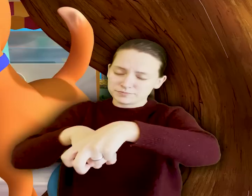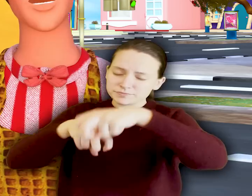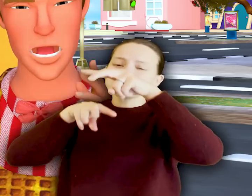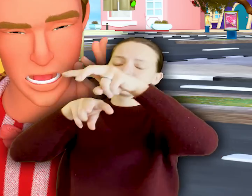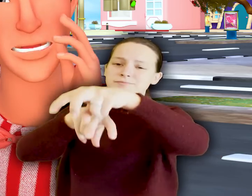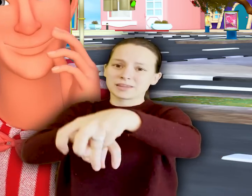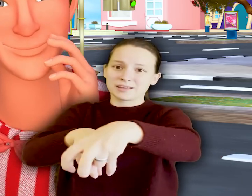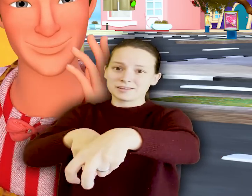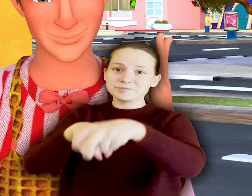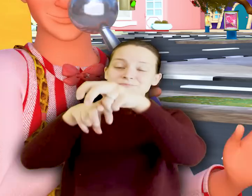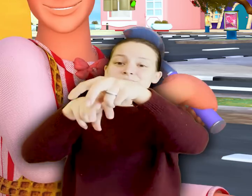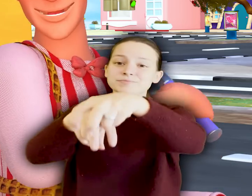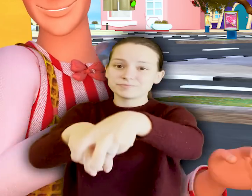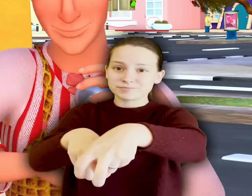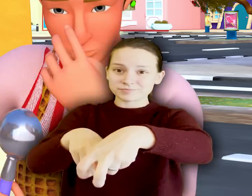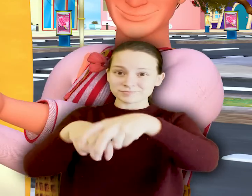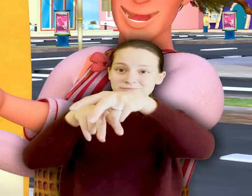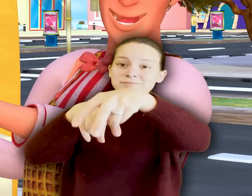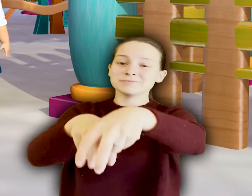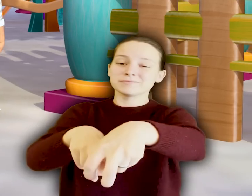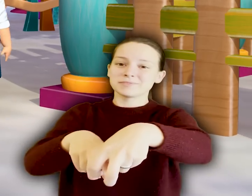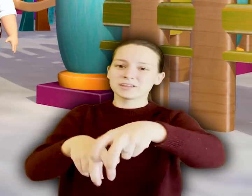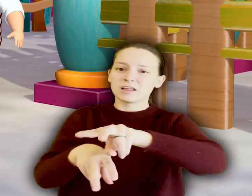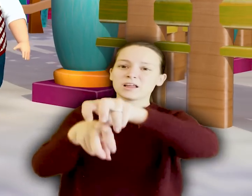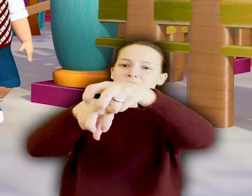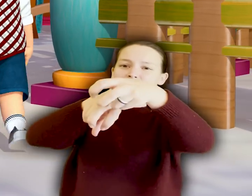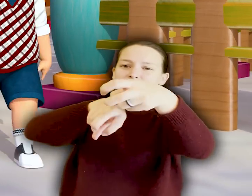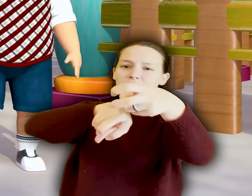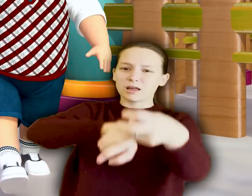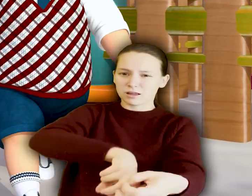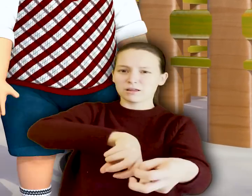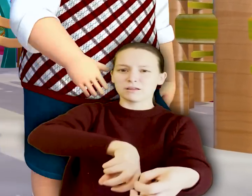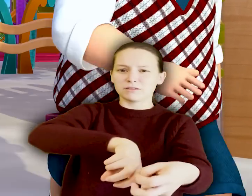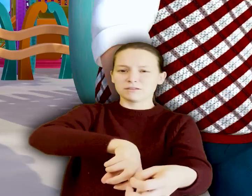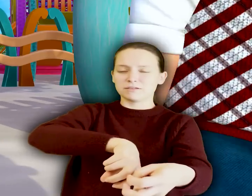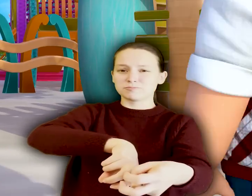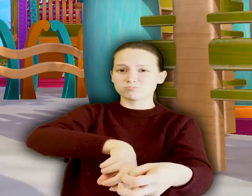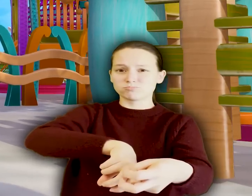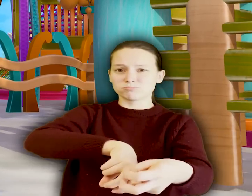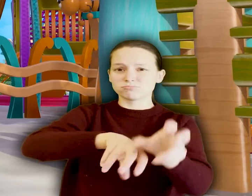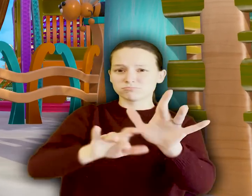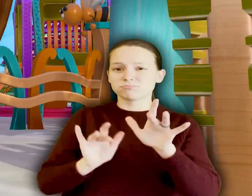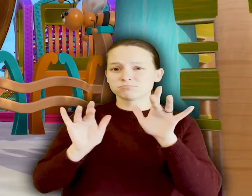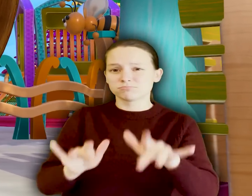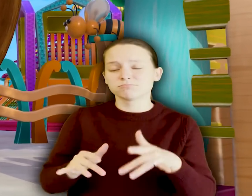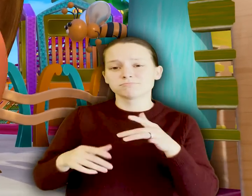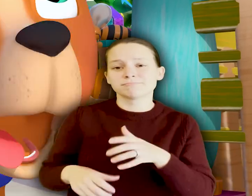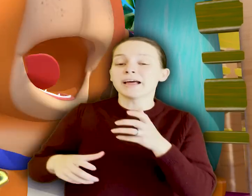street walked again down the street walked again down the street and fell onto his